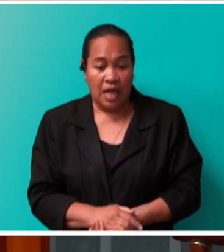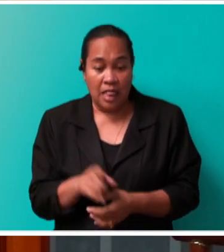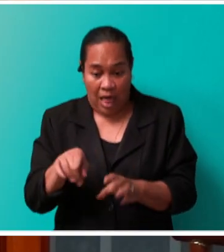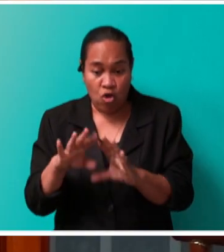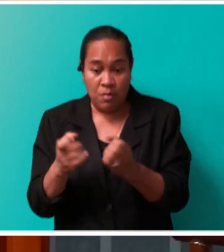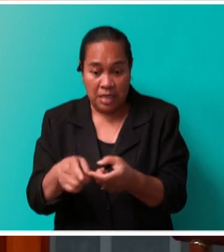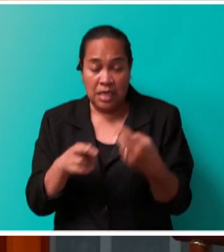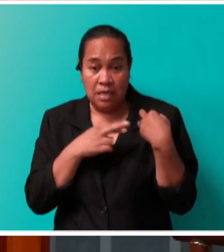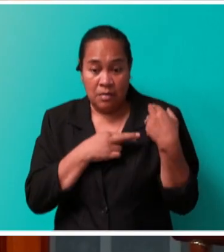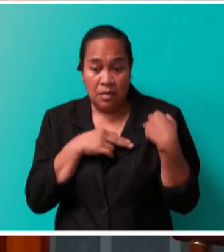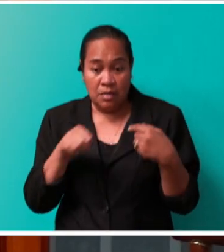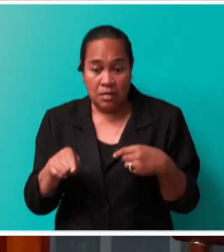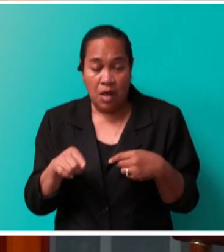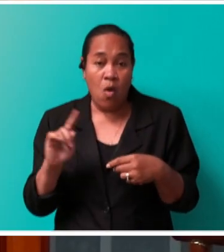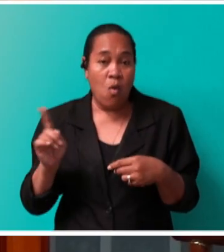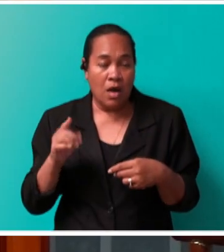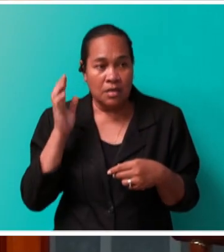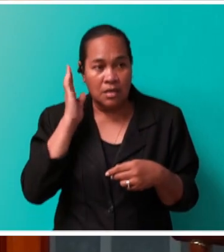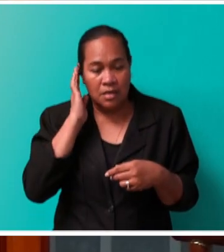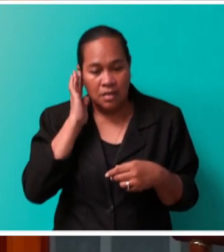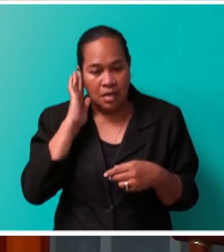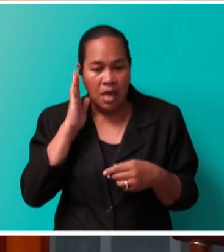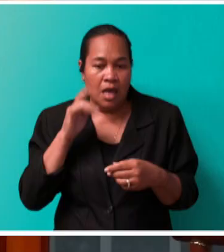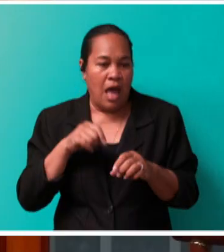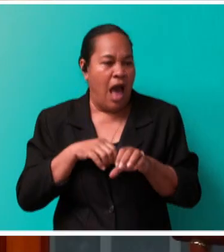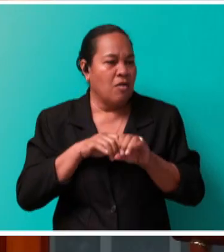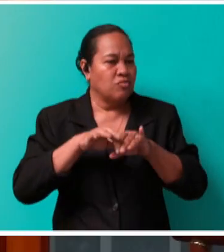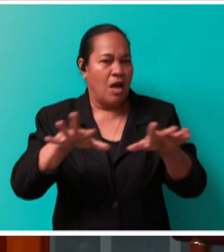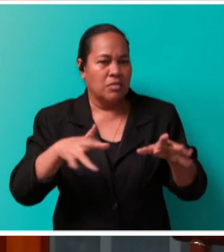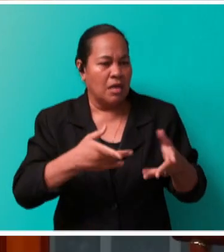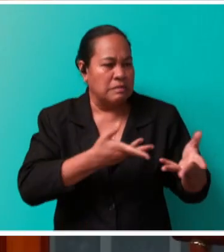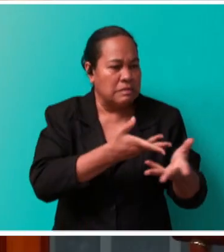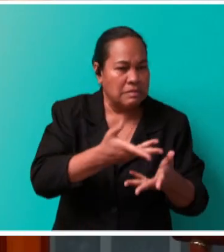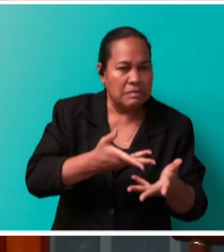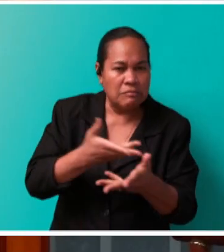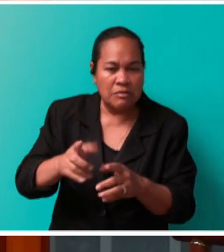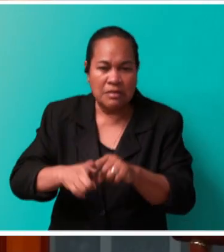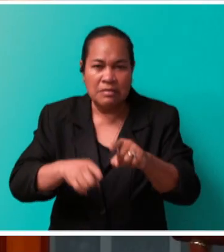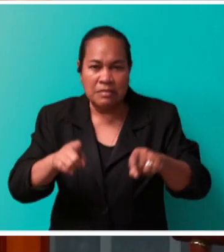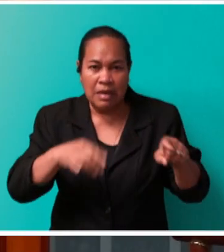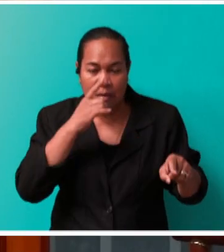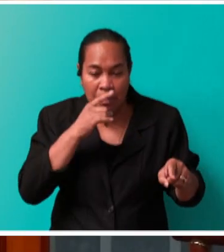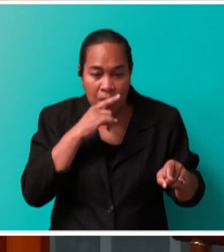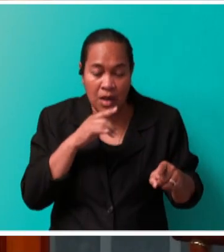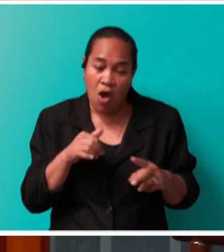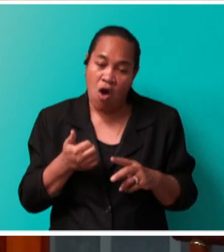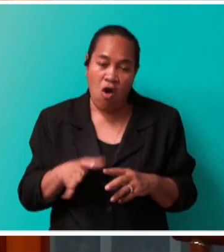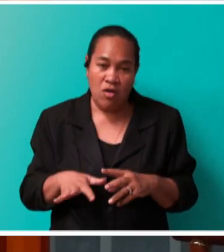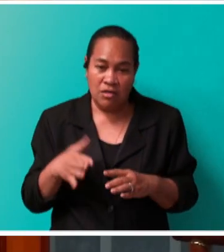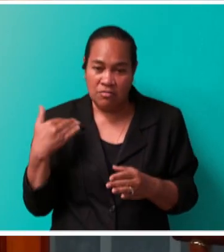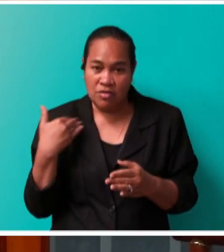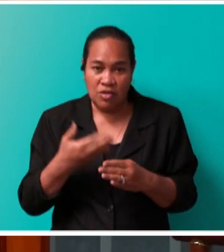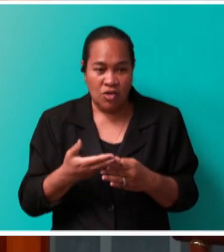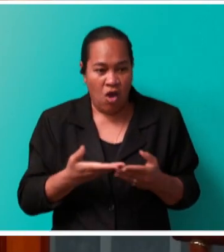activities to date include public engagements. The committee has conducted public consultation